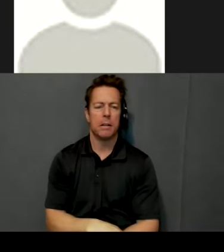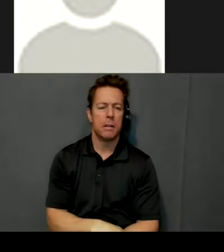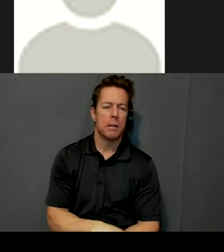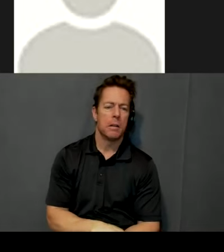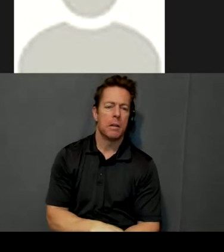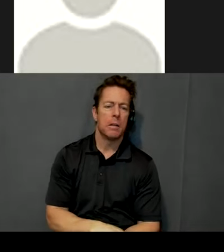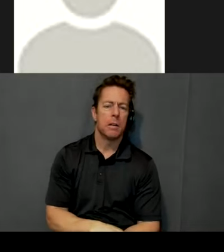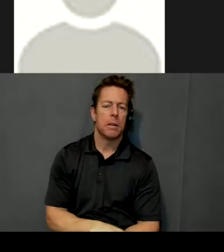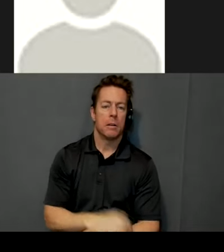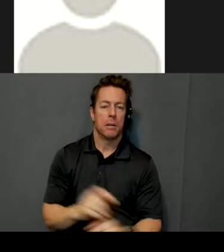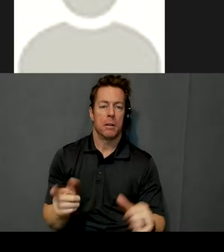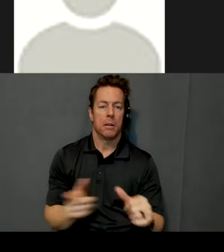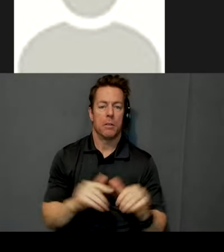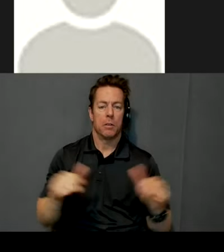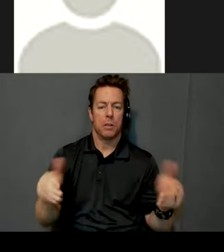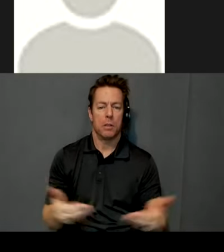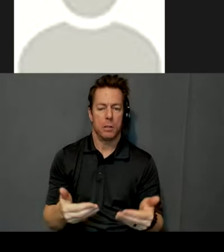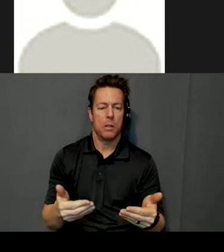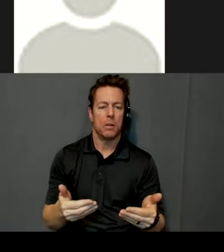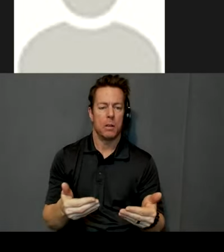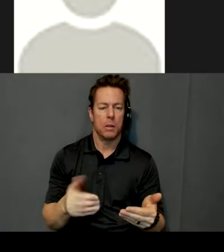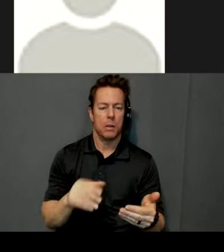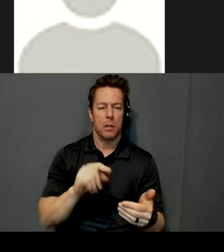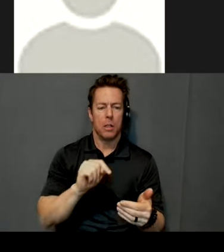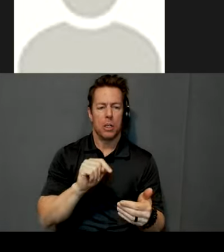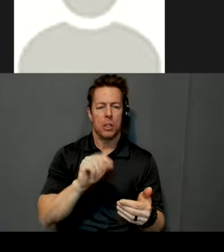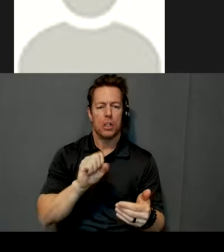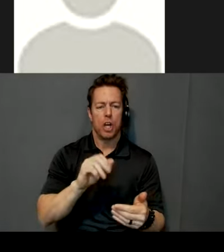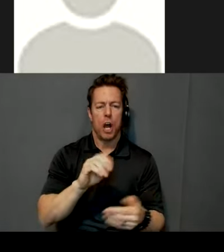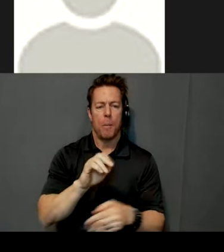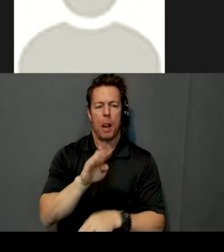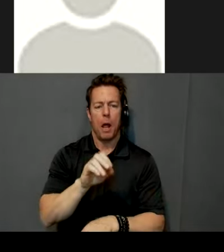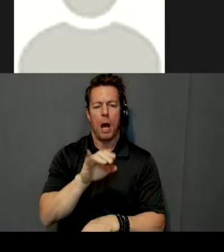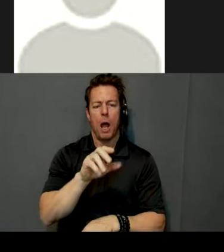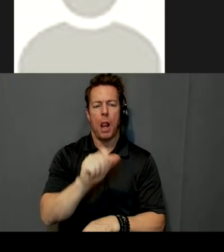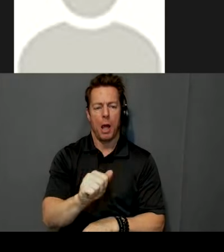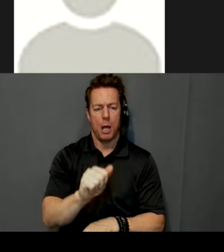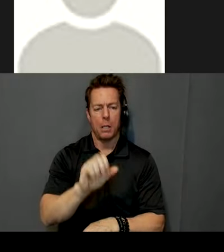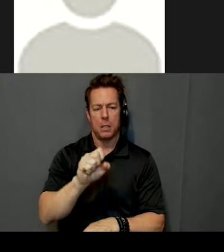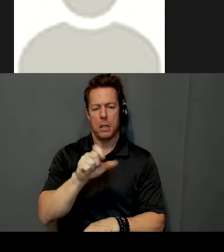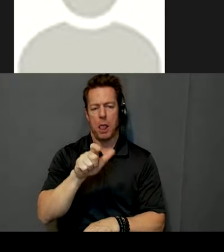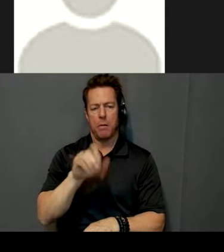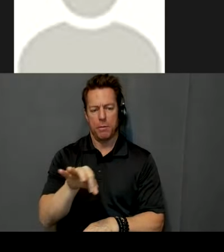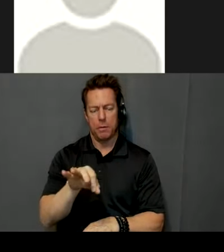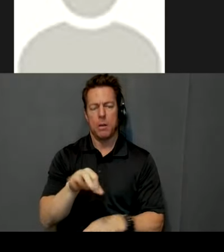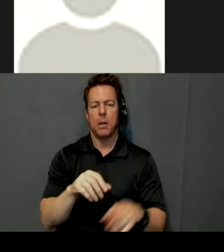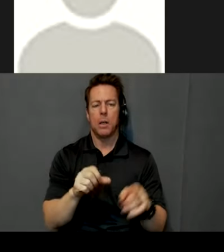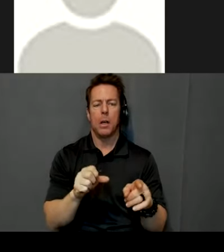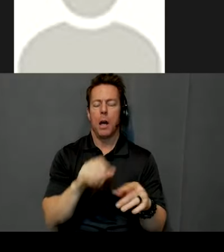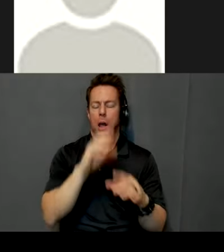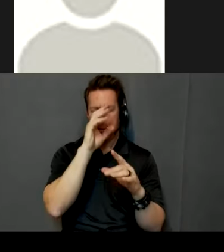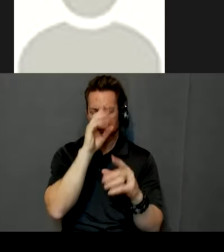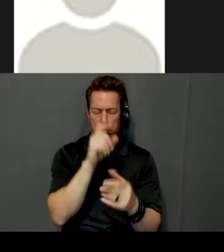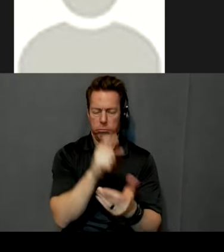I was first introduced to Shabalala Self in my MFA program. She was a visiting critic. I fell in love with her